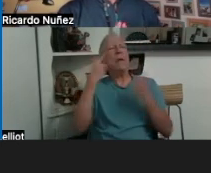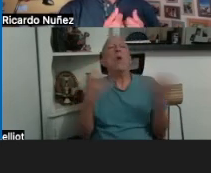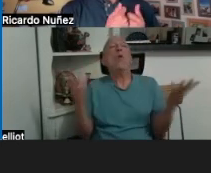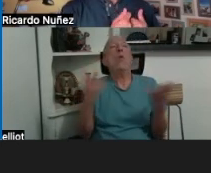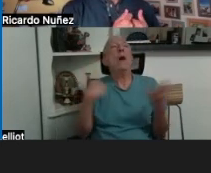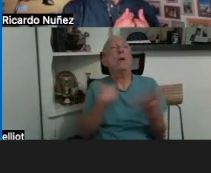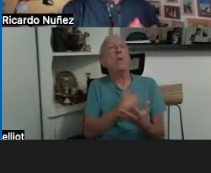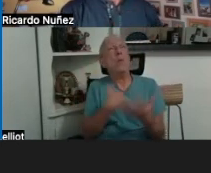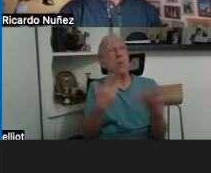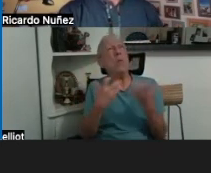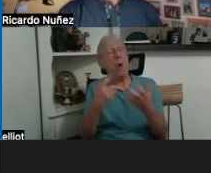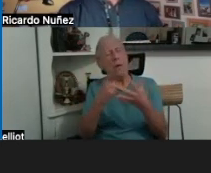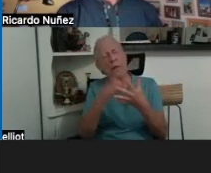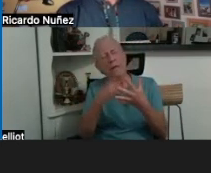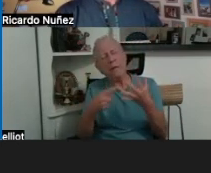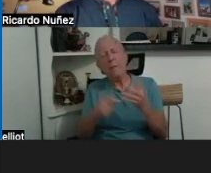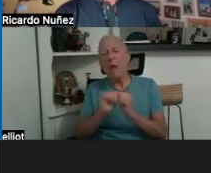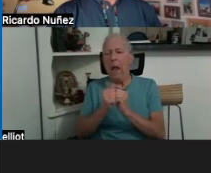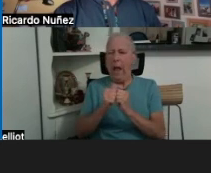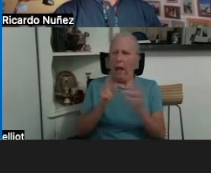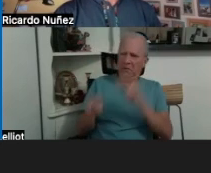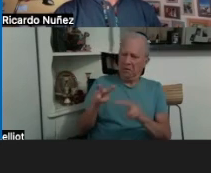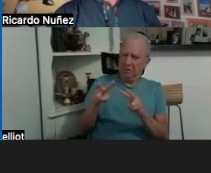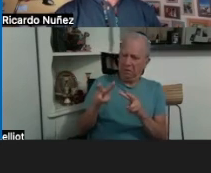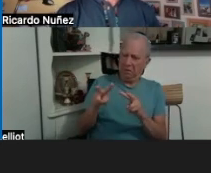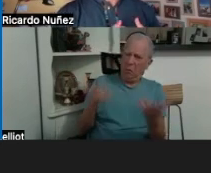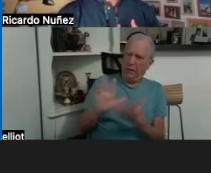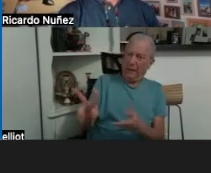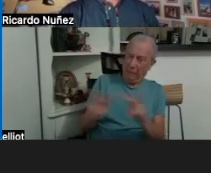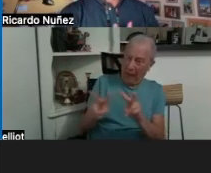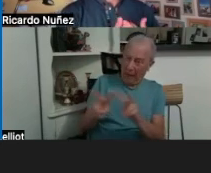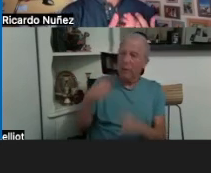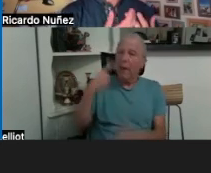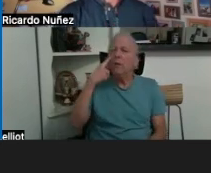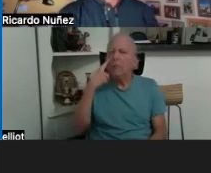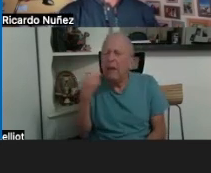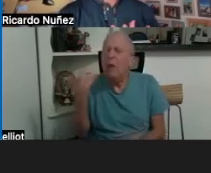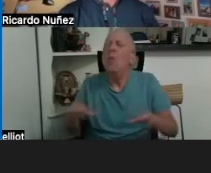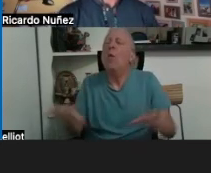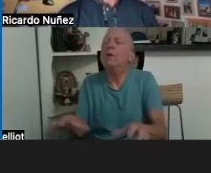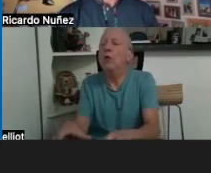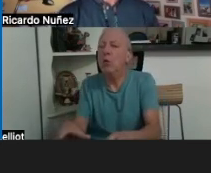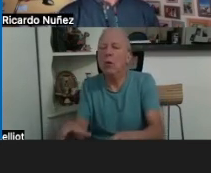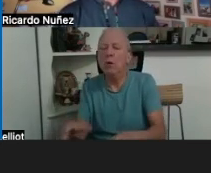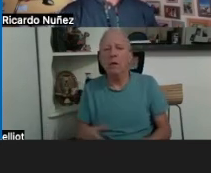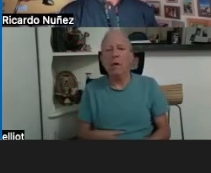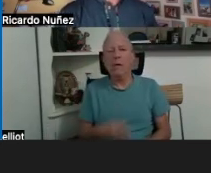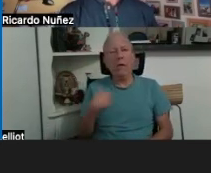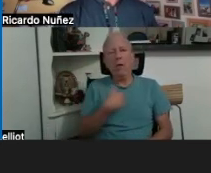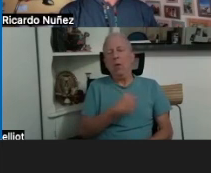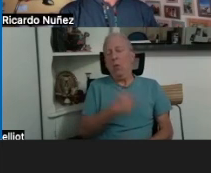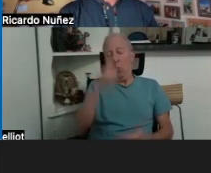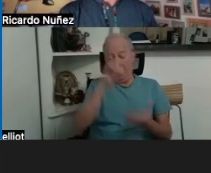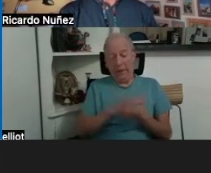determine its values is by what it actually does. And so we have to reasonably conclude that the purpose